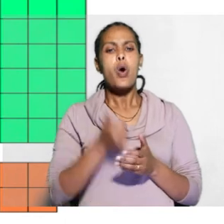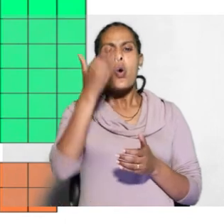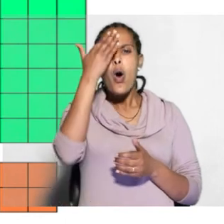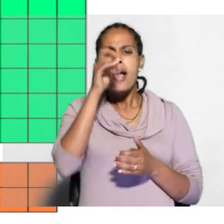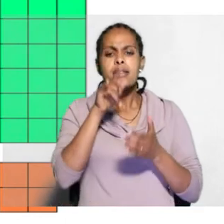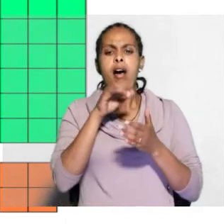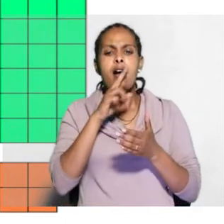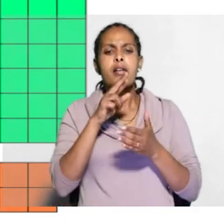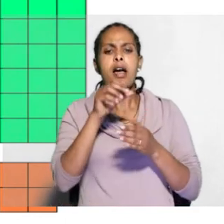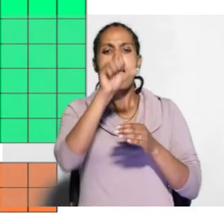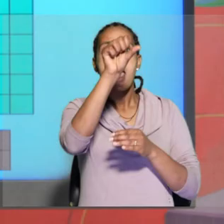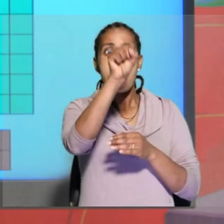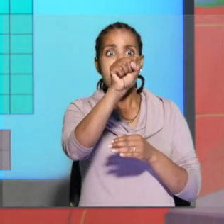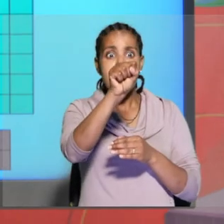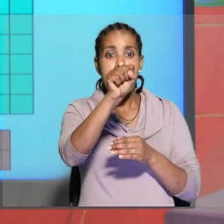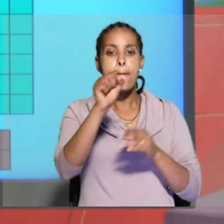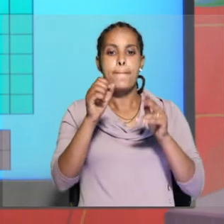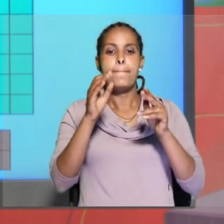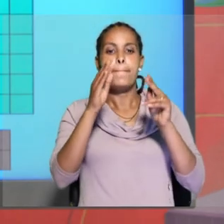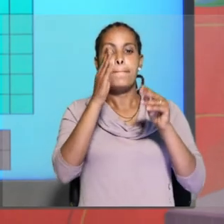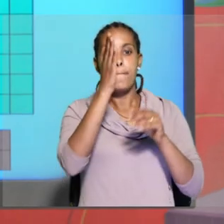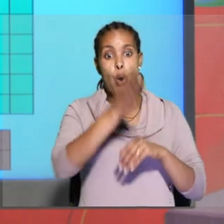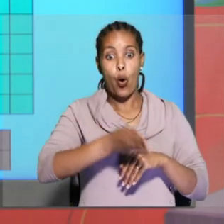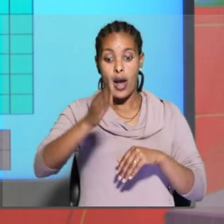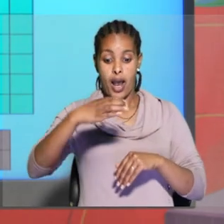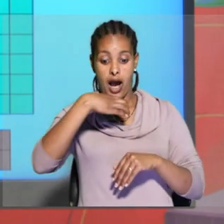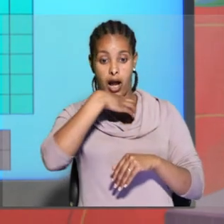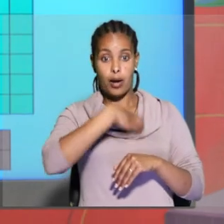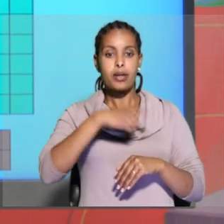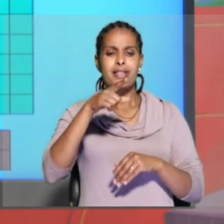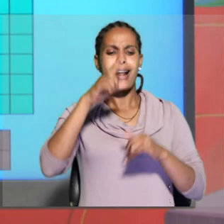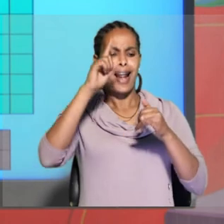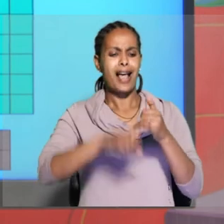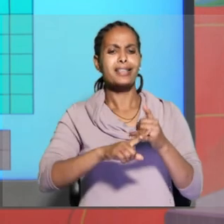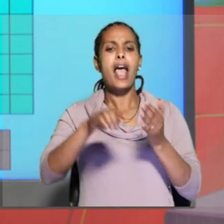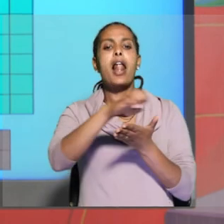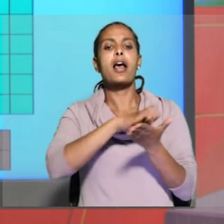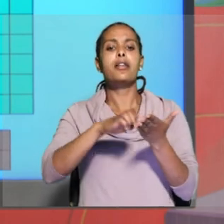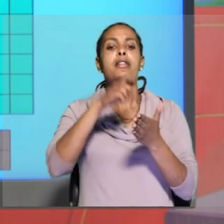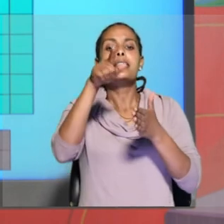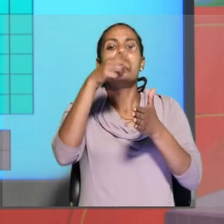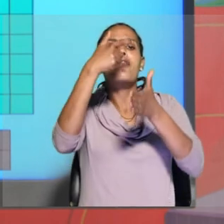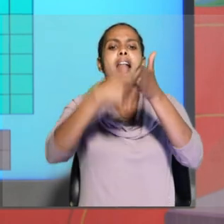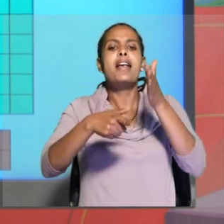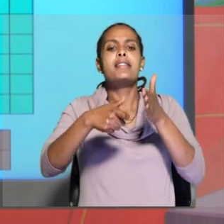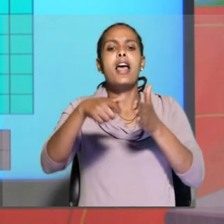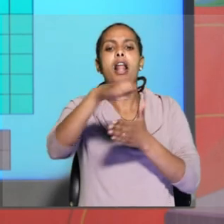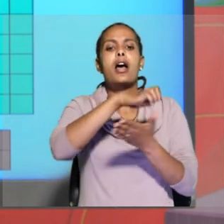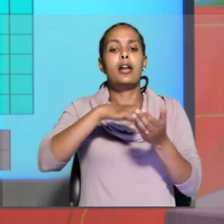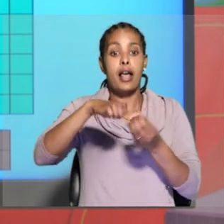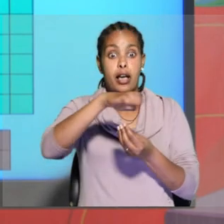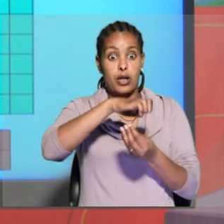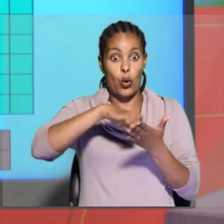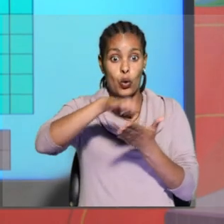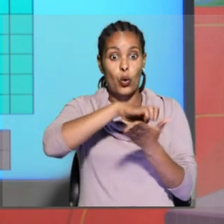they are called S block elements? Because their last electron, their valence electron,